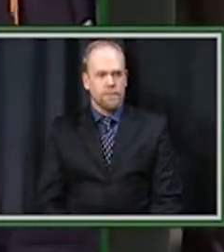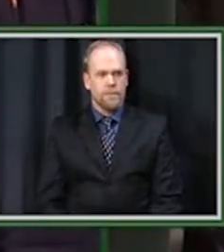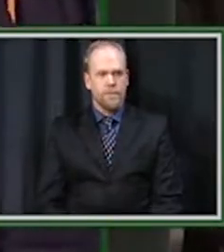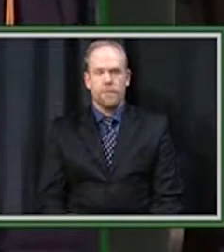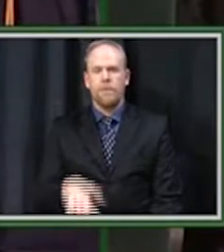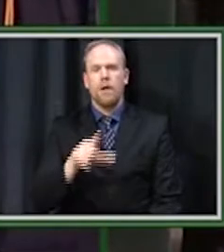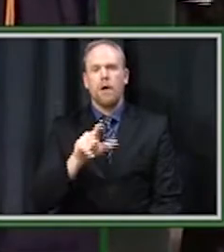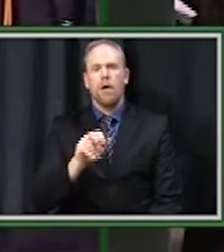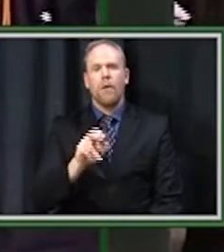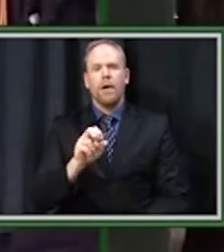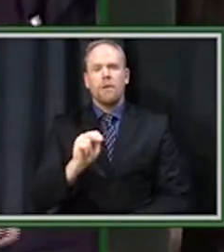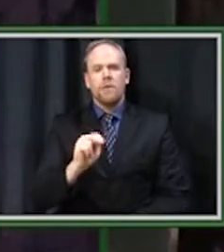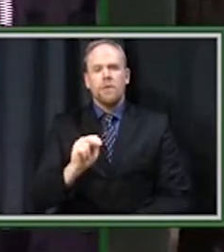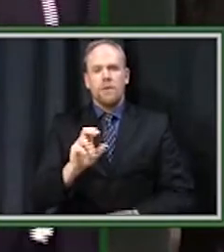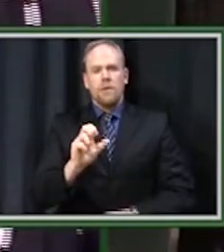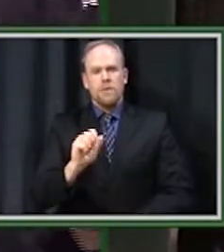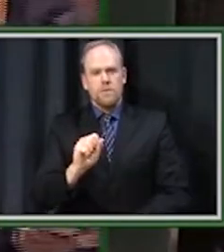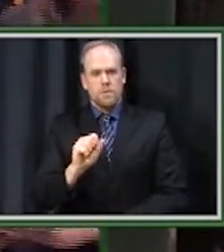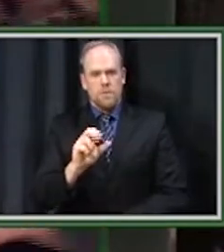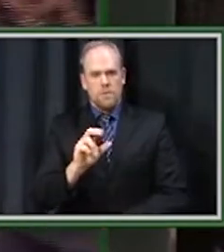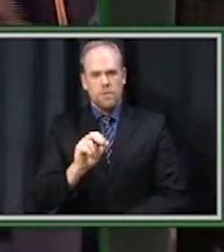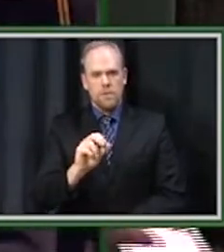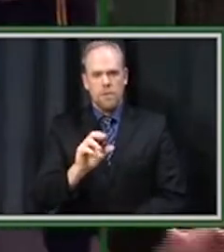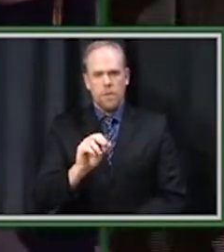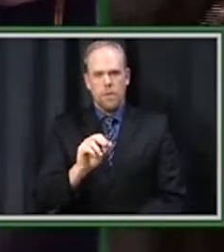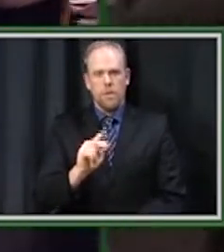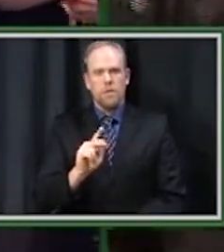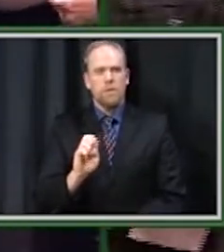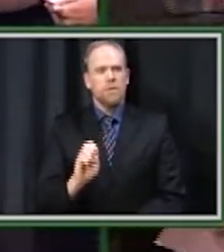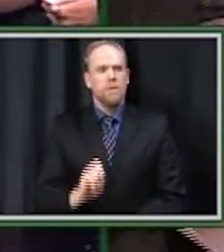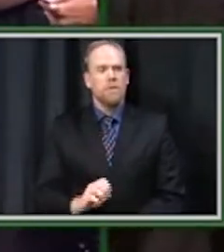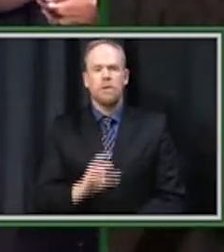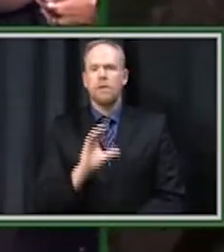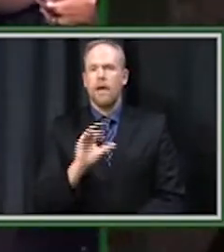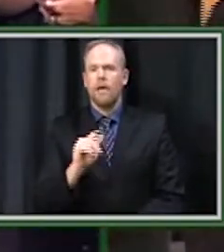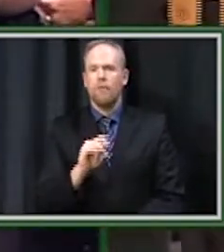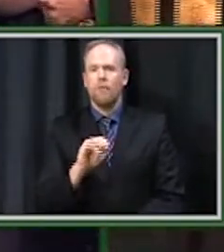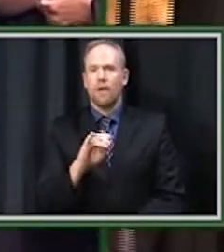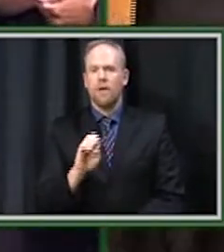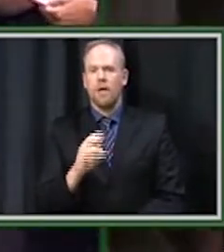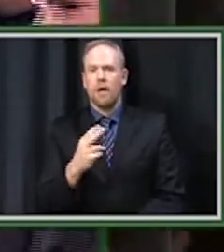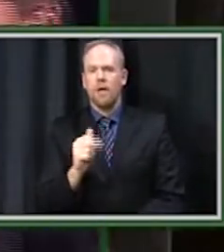Lauren Snook. Catherine Hansen.